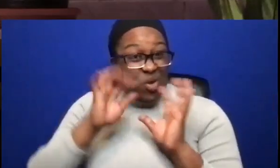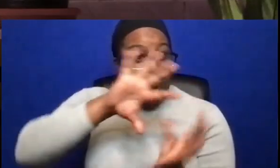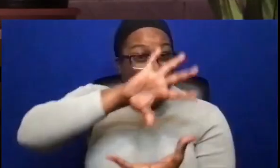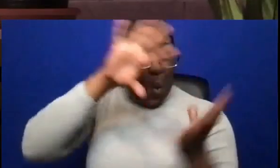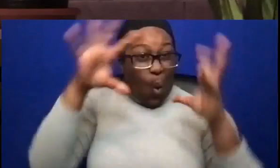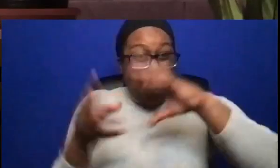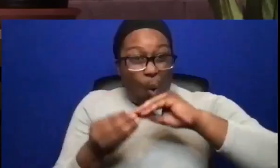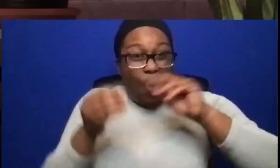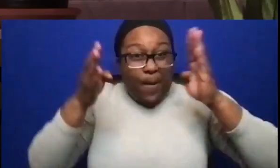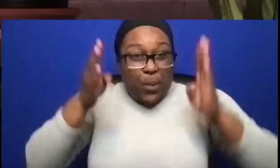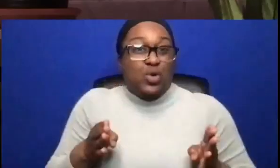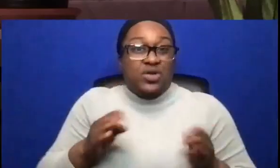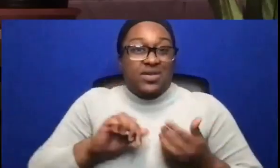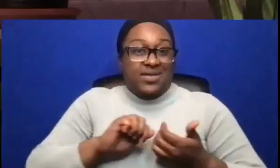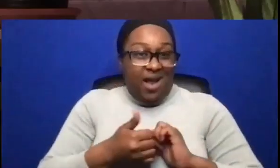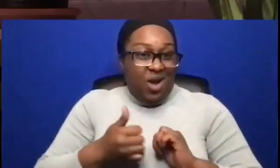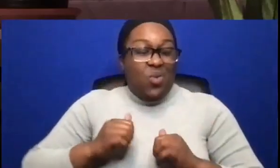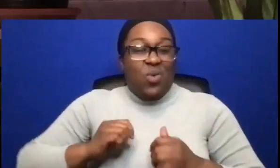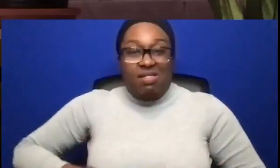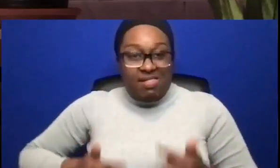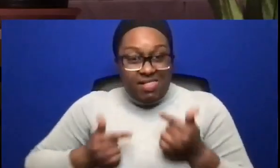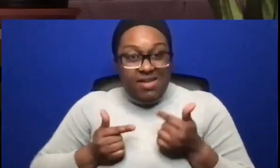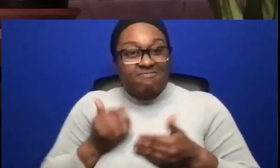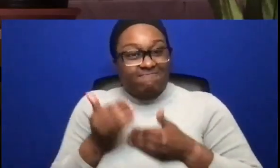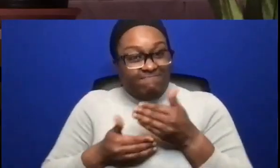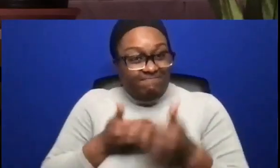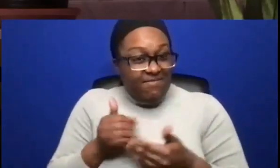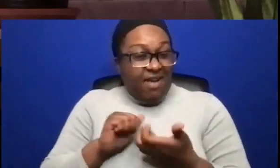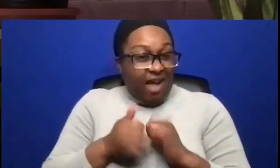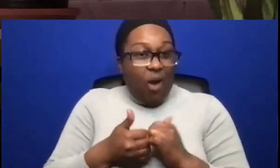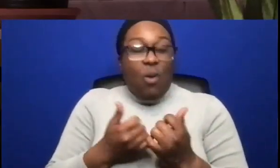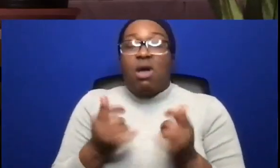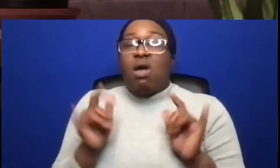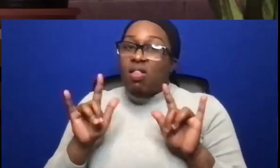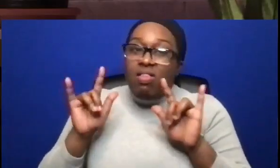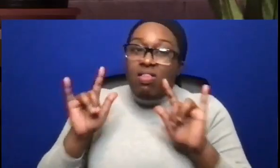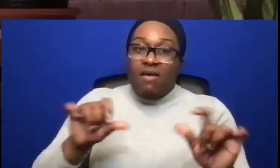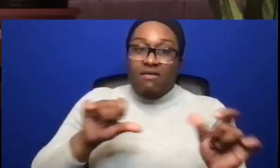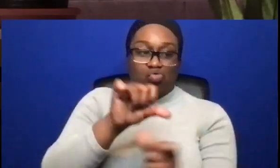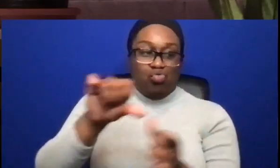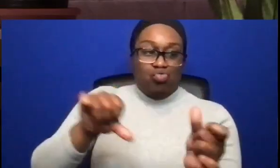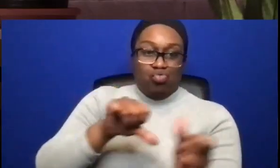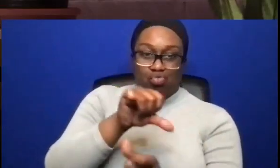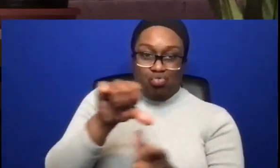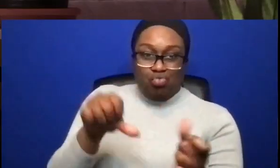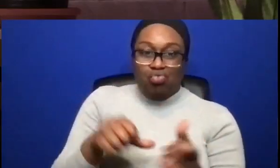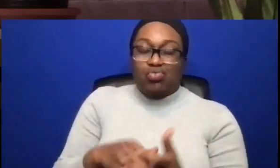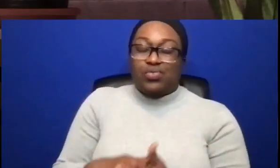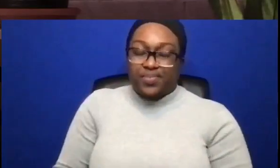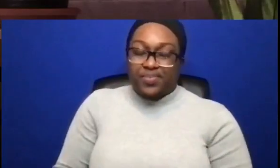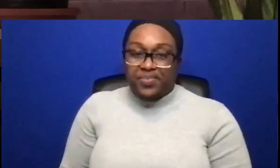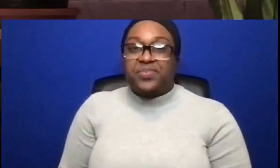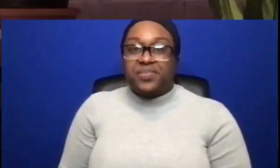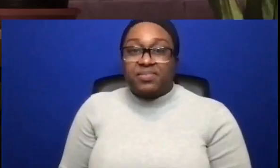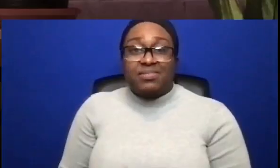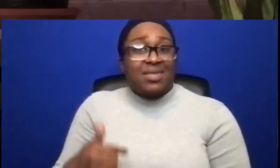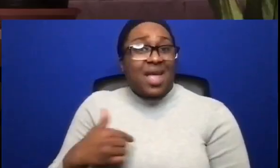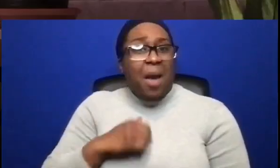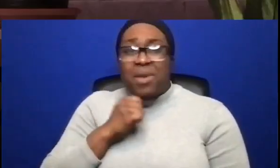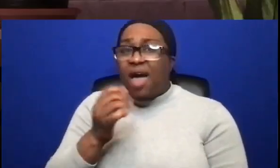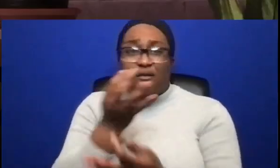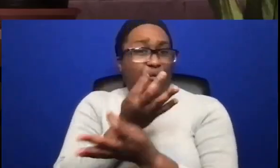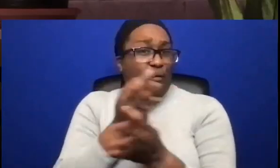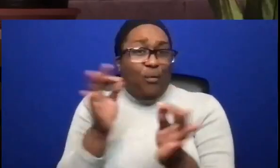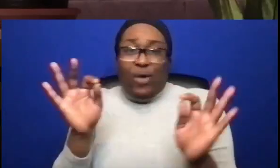and the way that we live and the way that we love one another. I am not free while